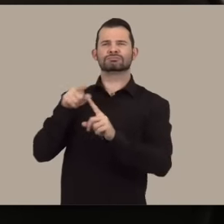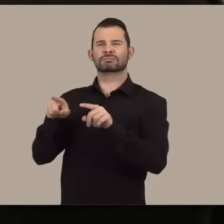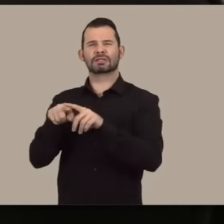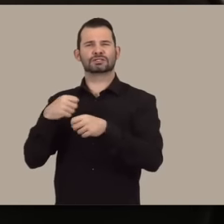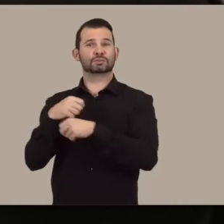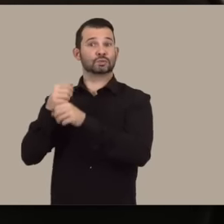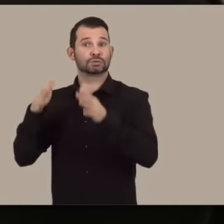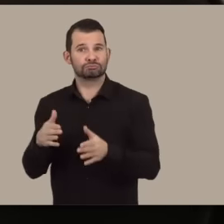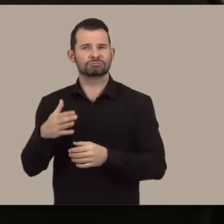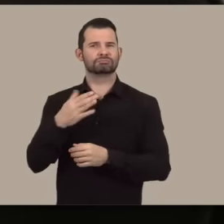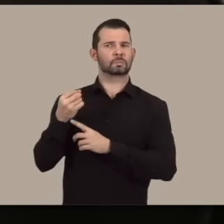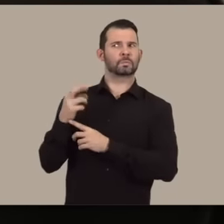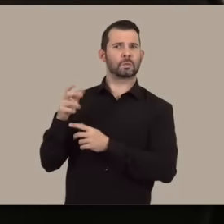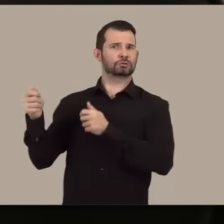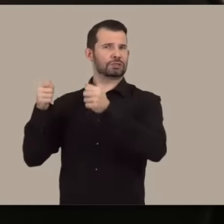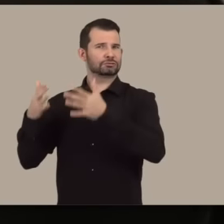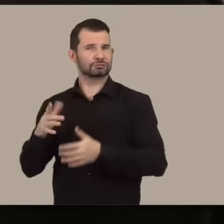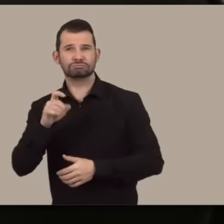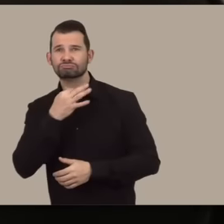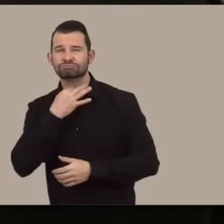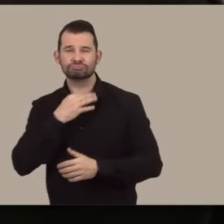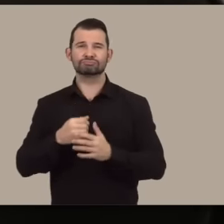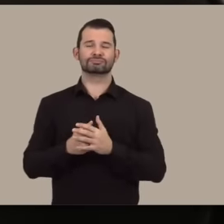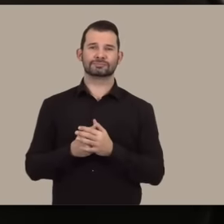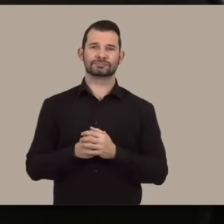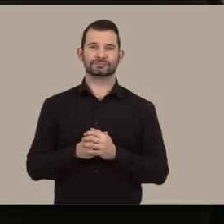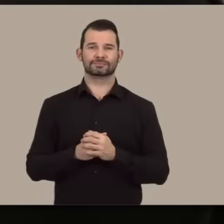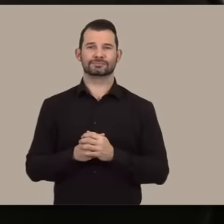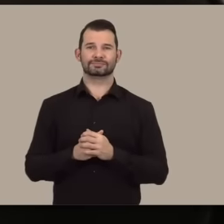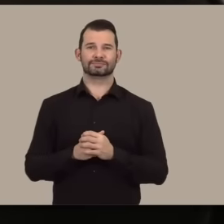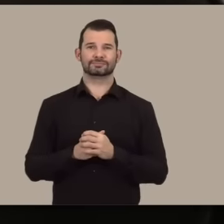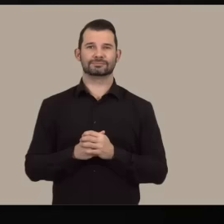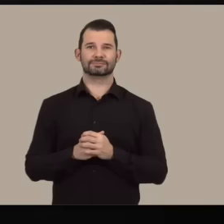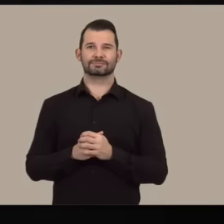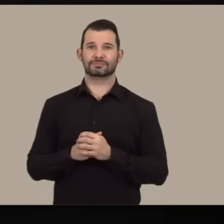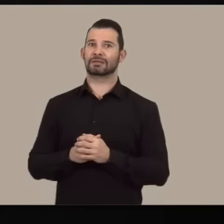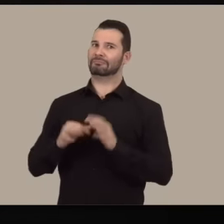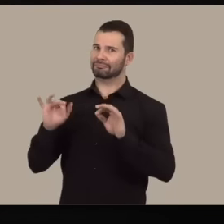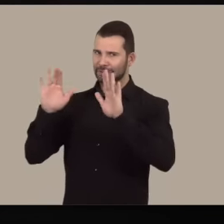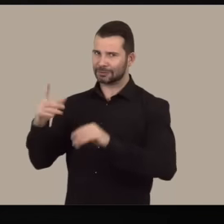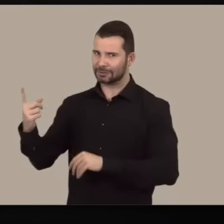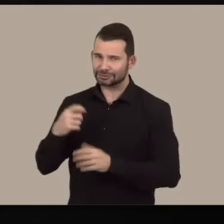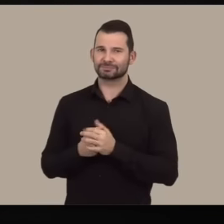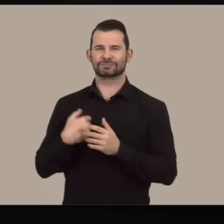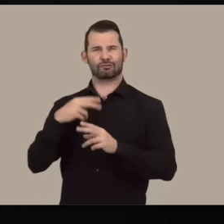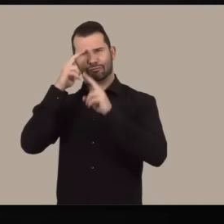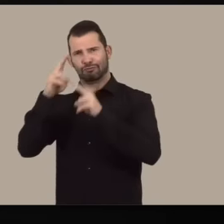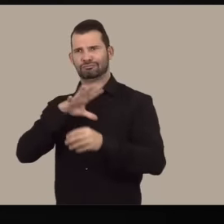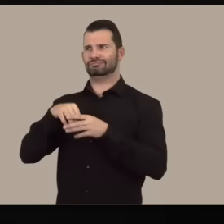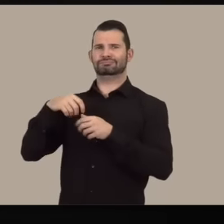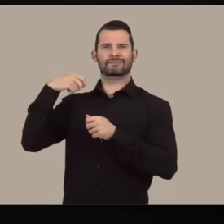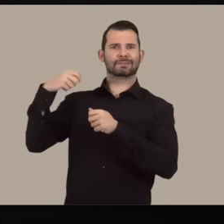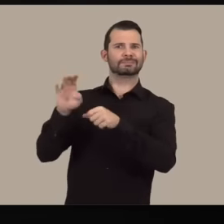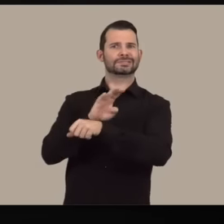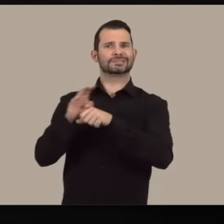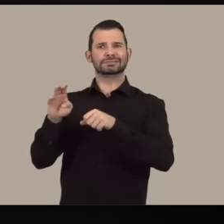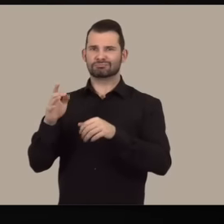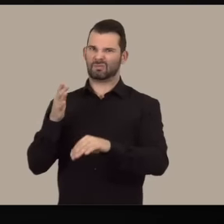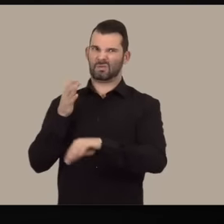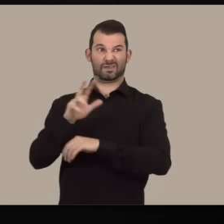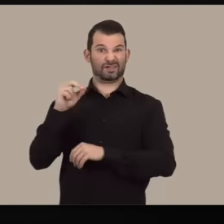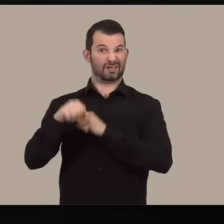industry, particularly as producers and/or directors? That's a great question. I'm very honored